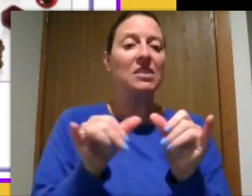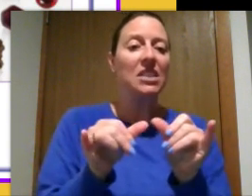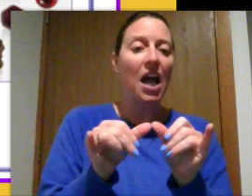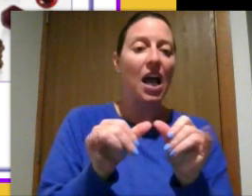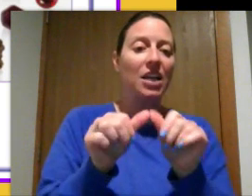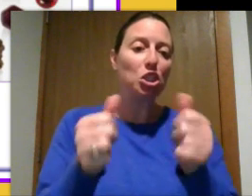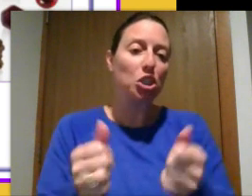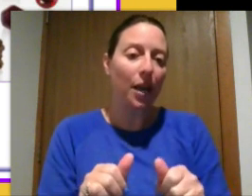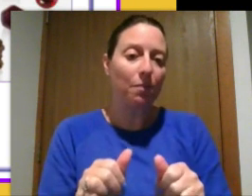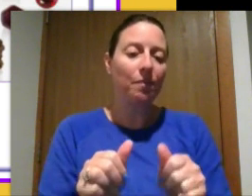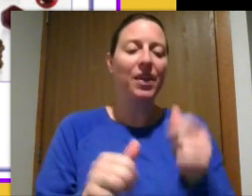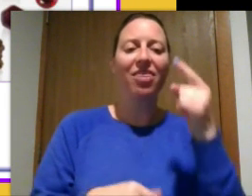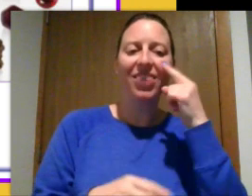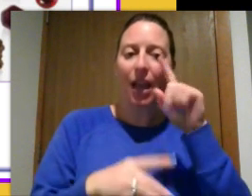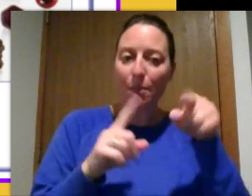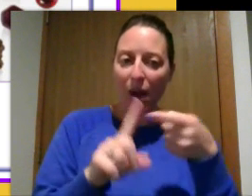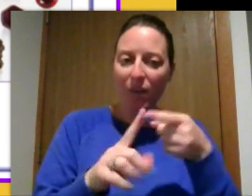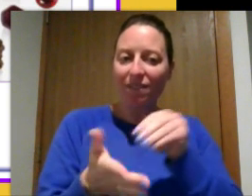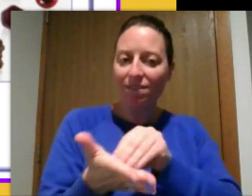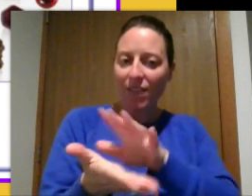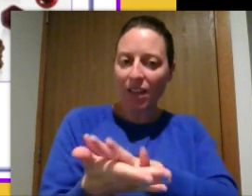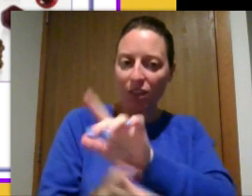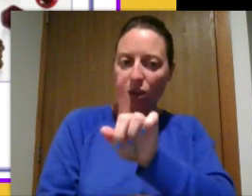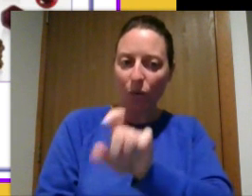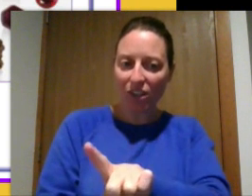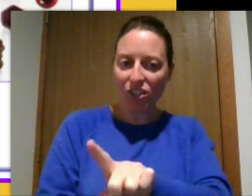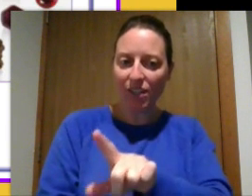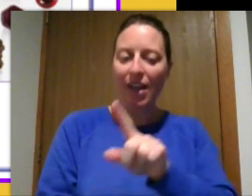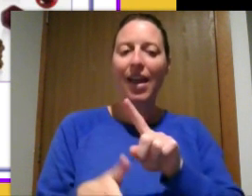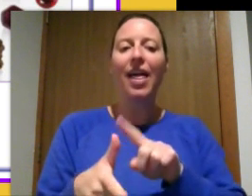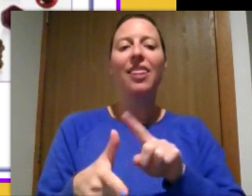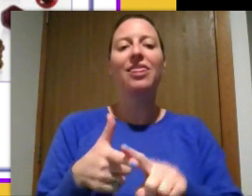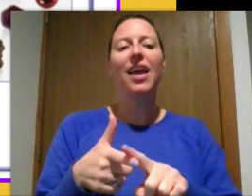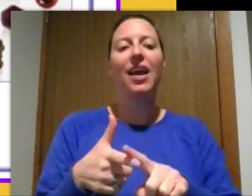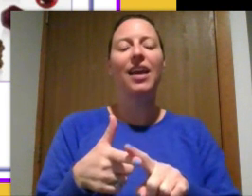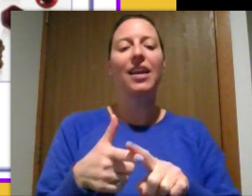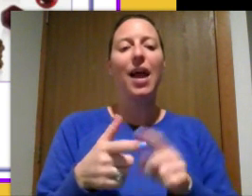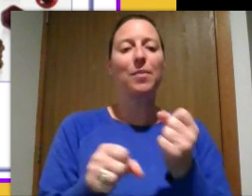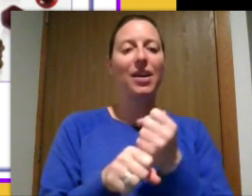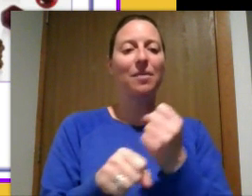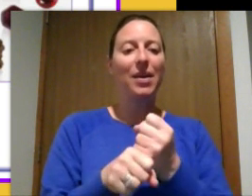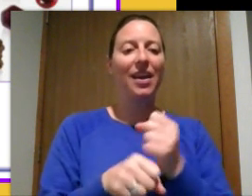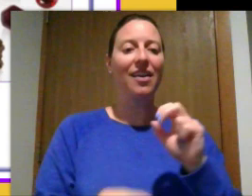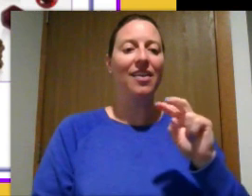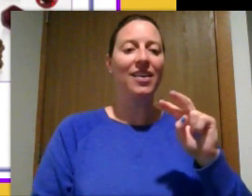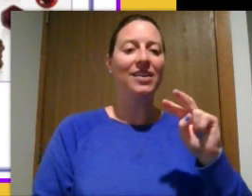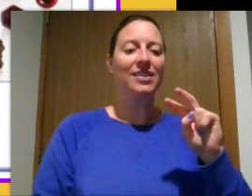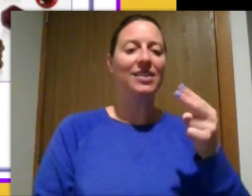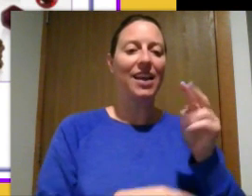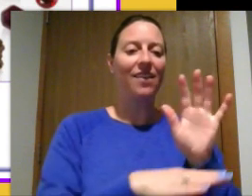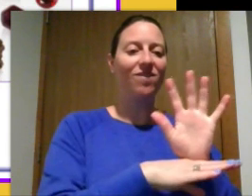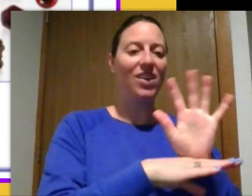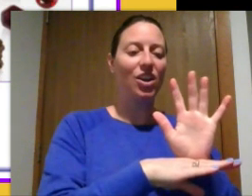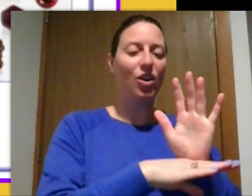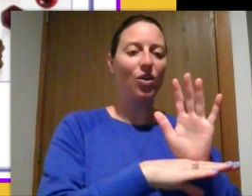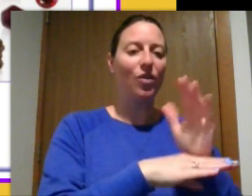Think about this, fill in the questions, and then I'm going to make the next video for the next couple slides.